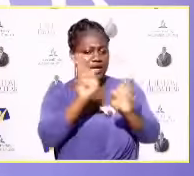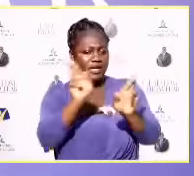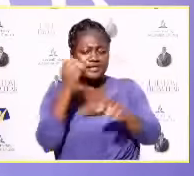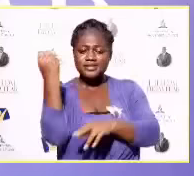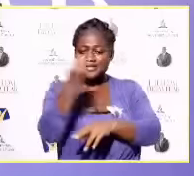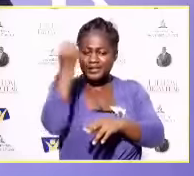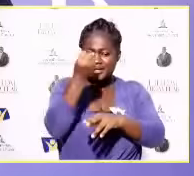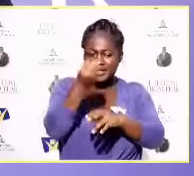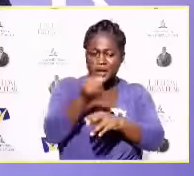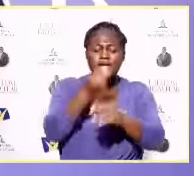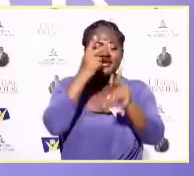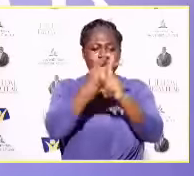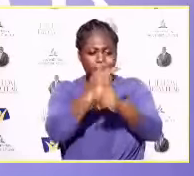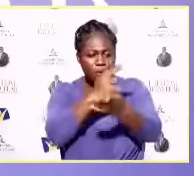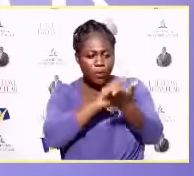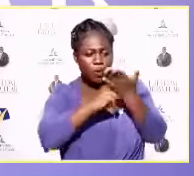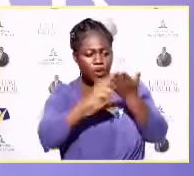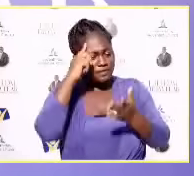Jesus